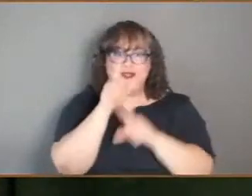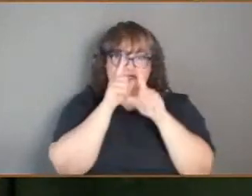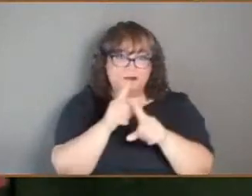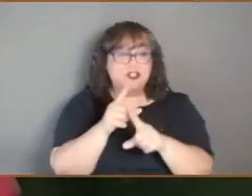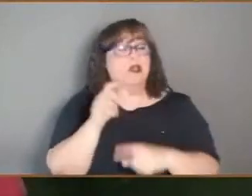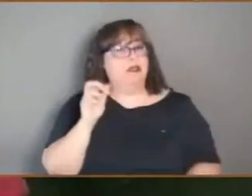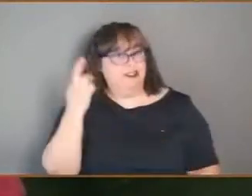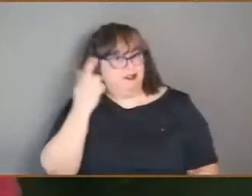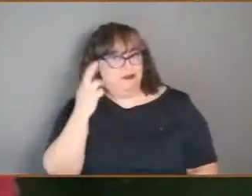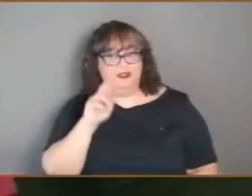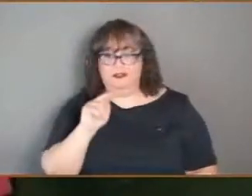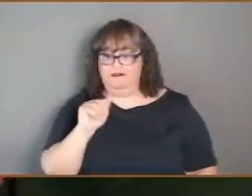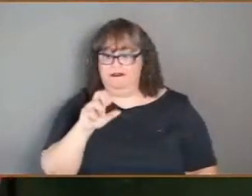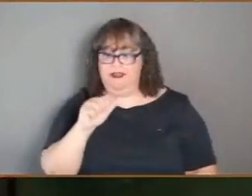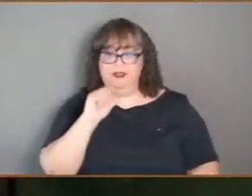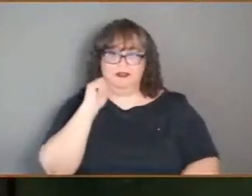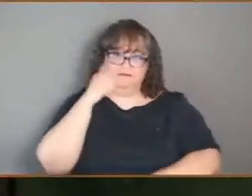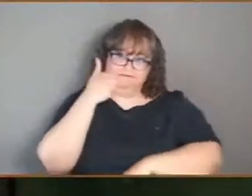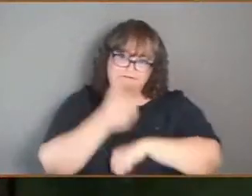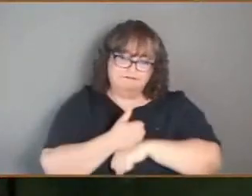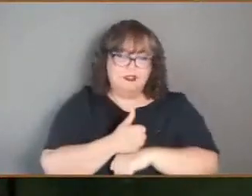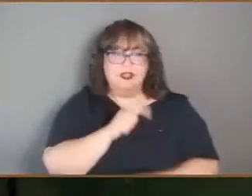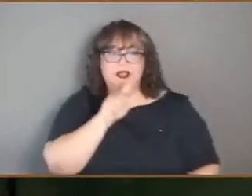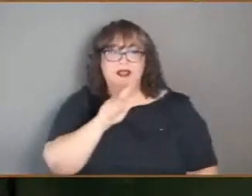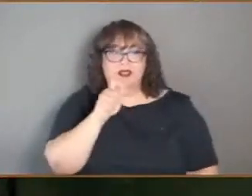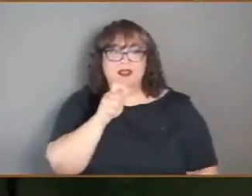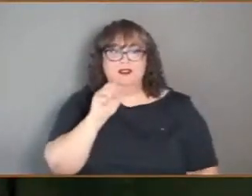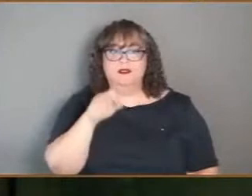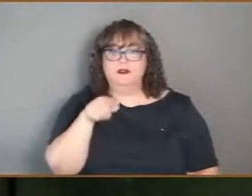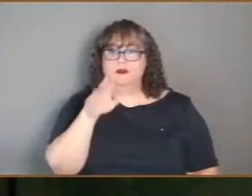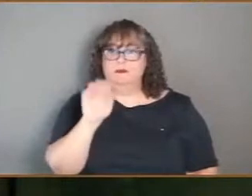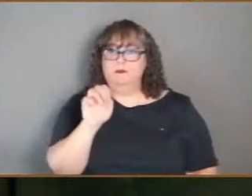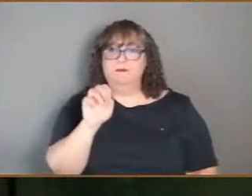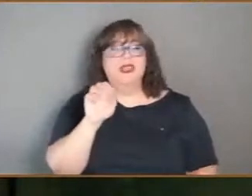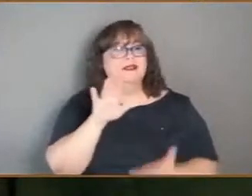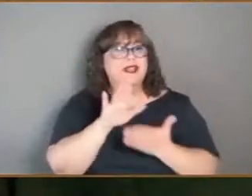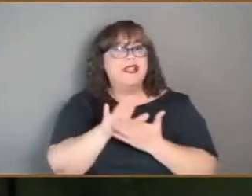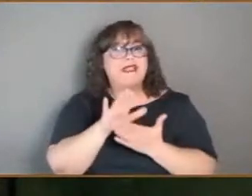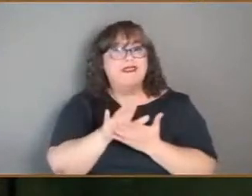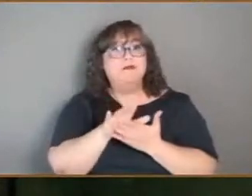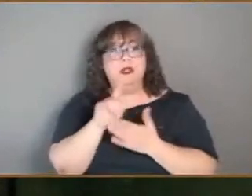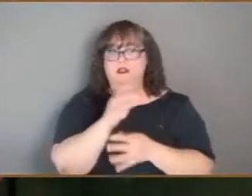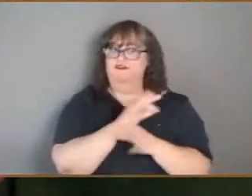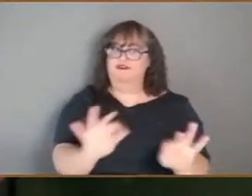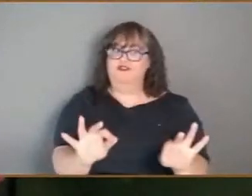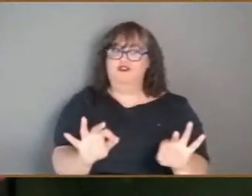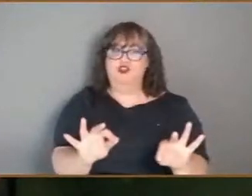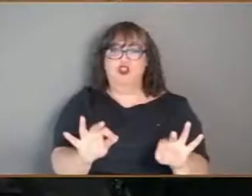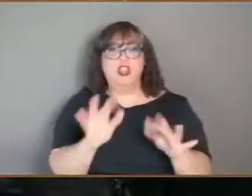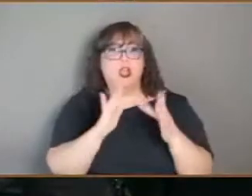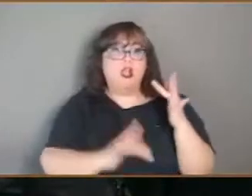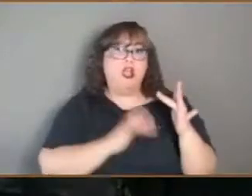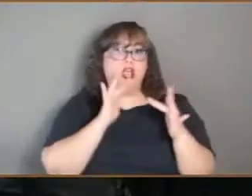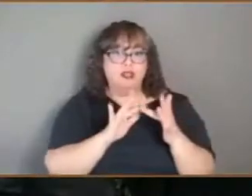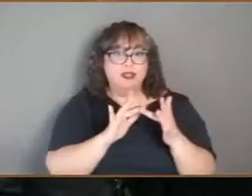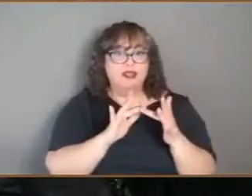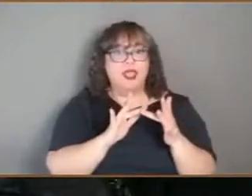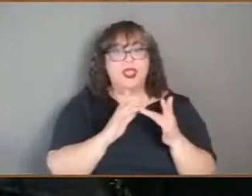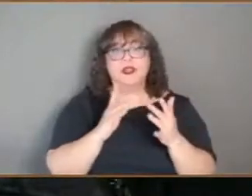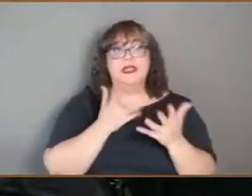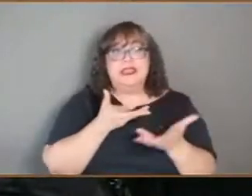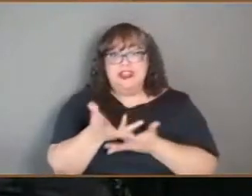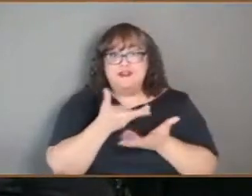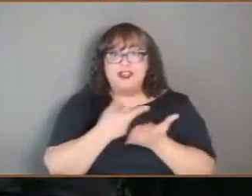Space Academy, a free online interactive program open to undergraduate STEM students. And actually joining